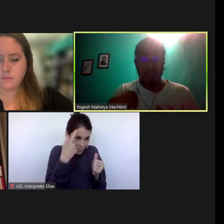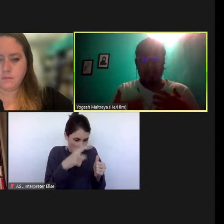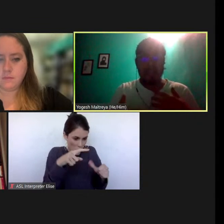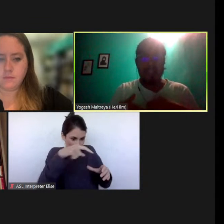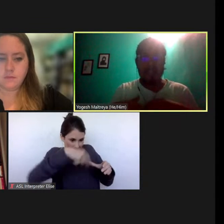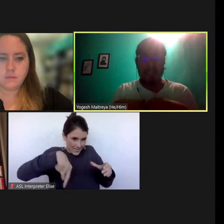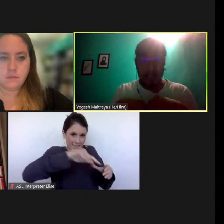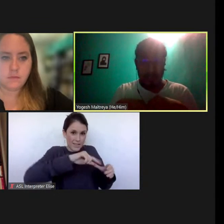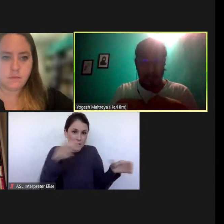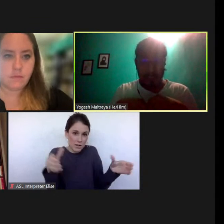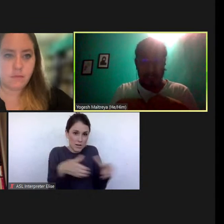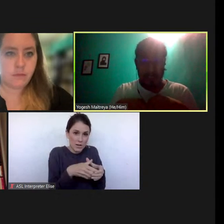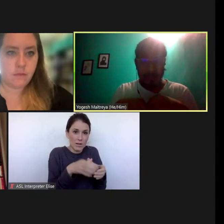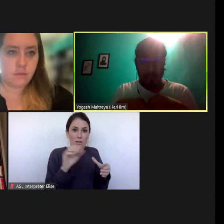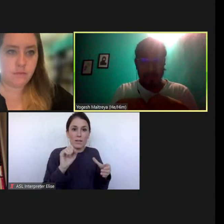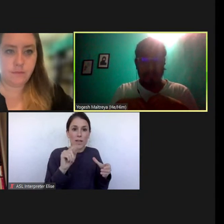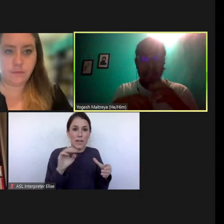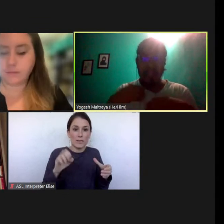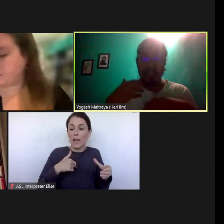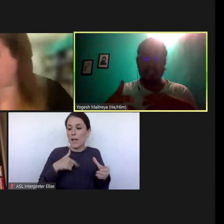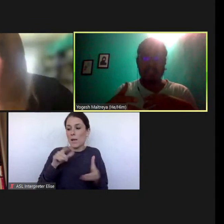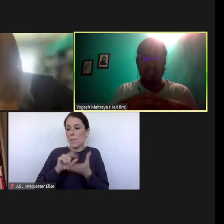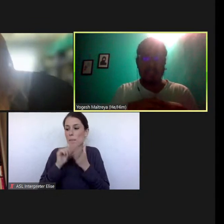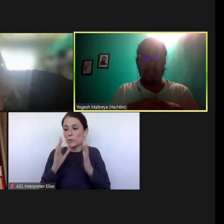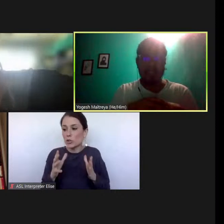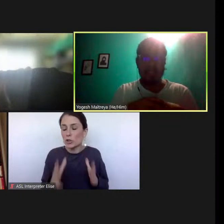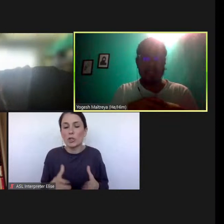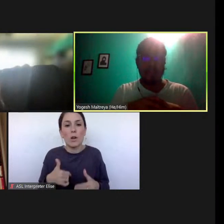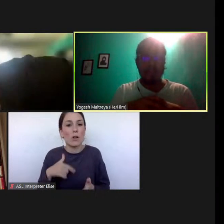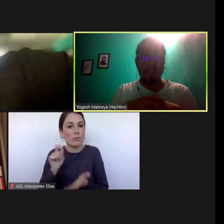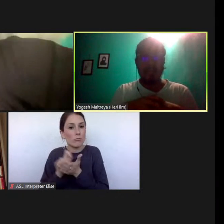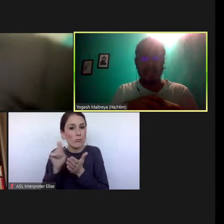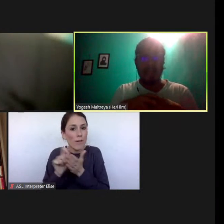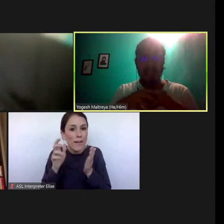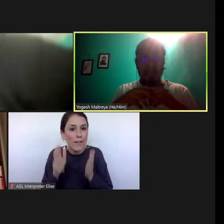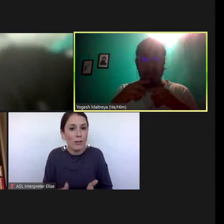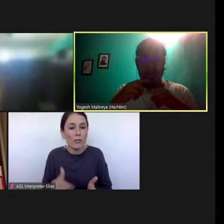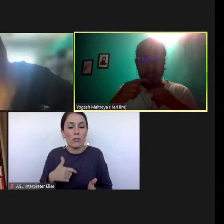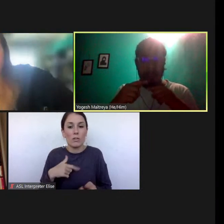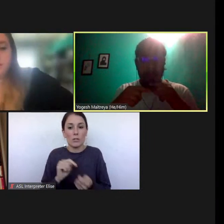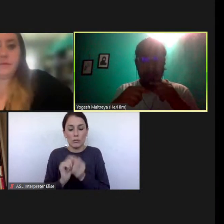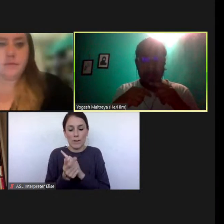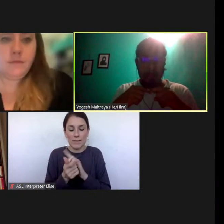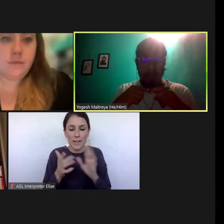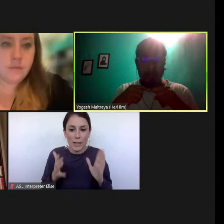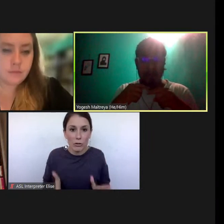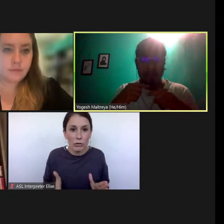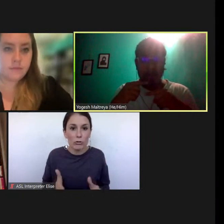I, as a publisher, a writer, and a translator, my